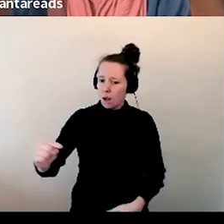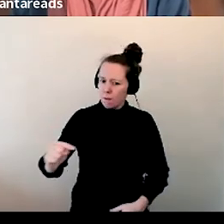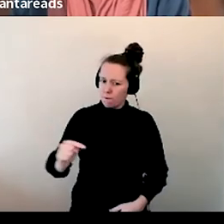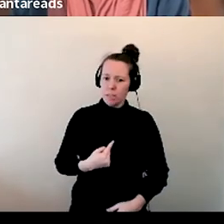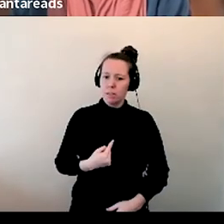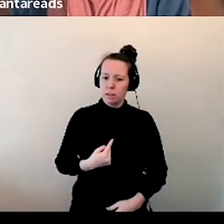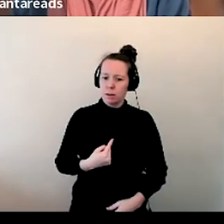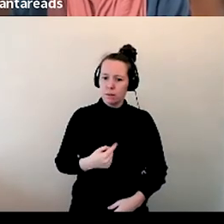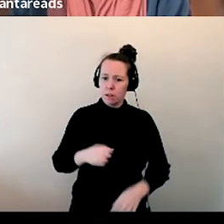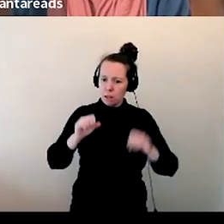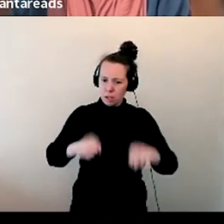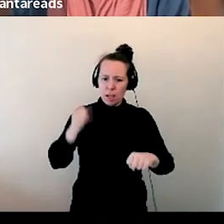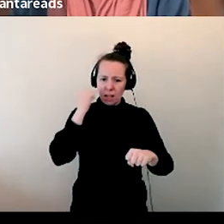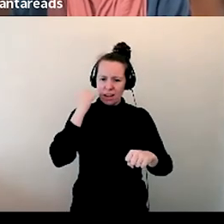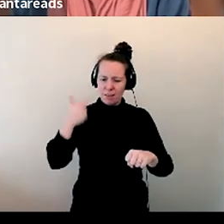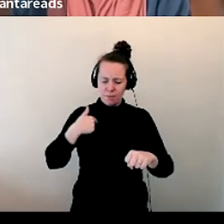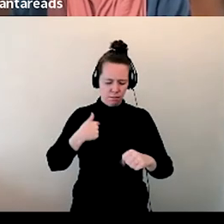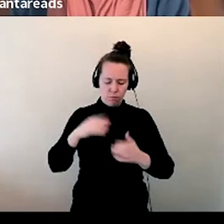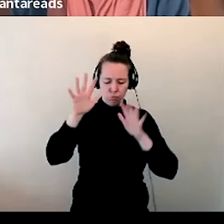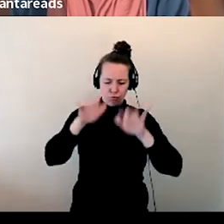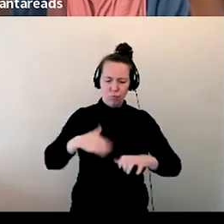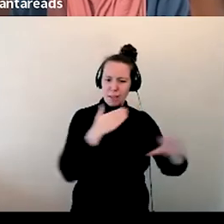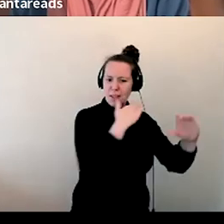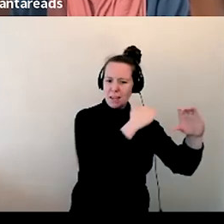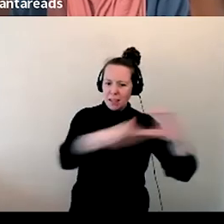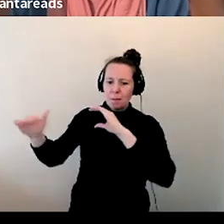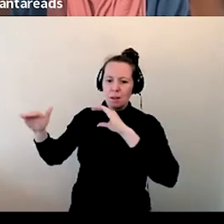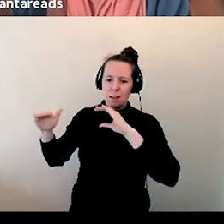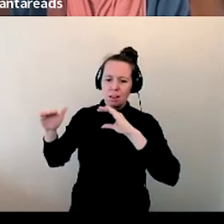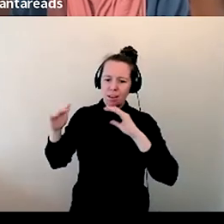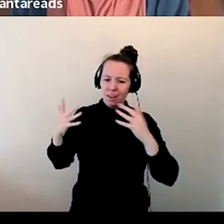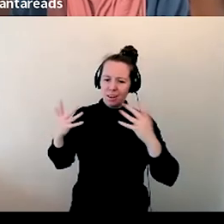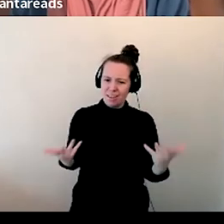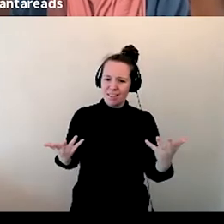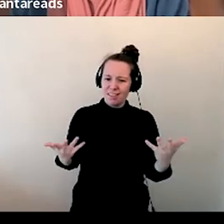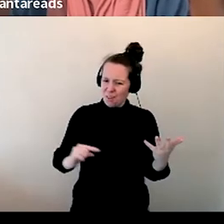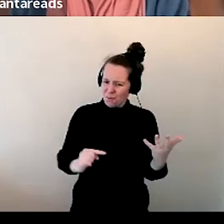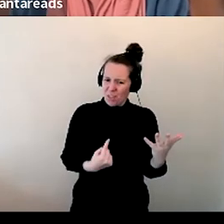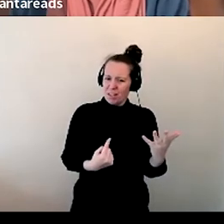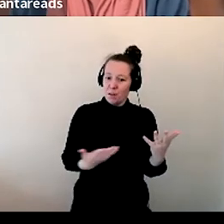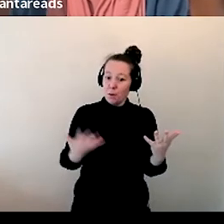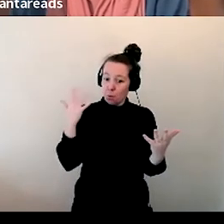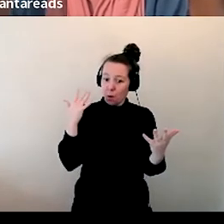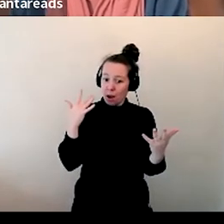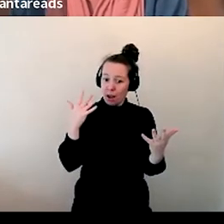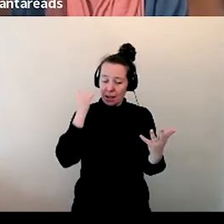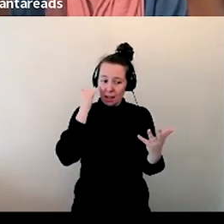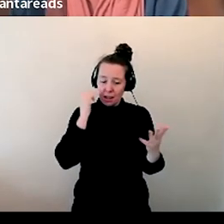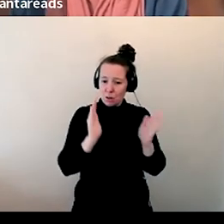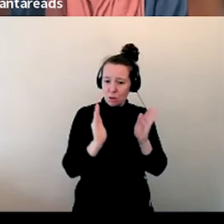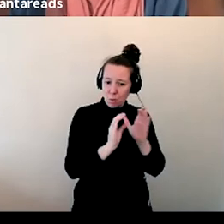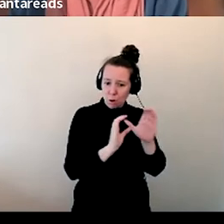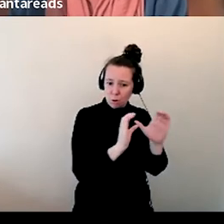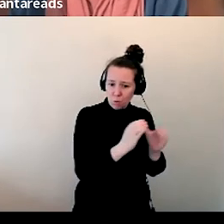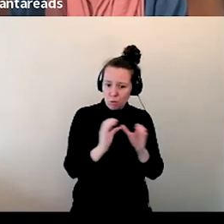when there's this mass email that goes out to anyone, and people in that category or in that minority